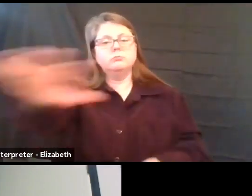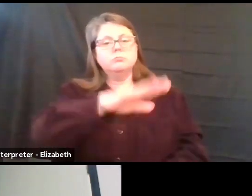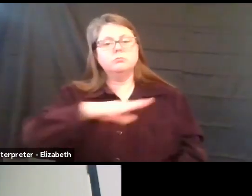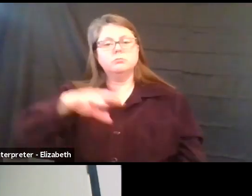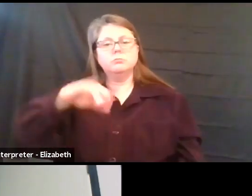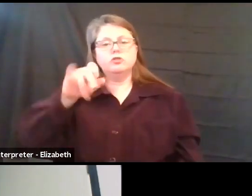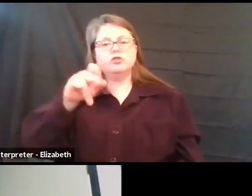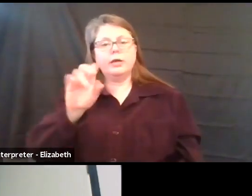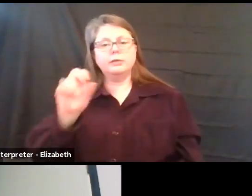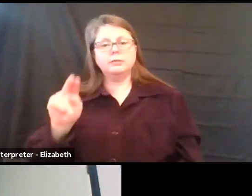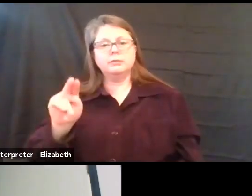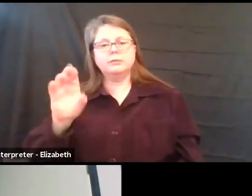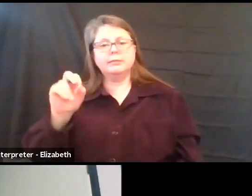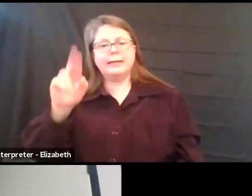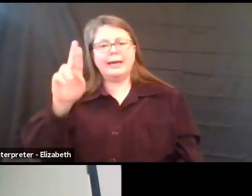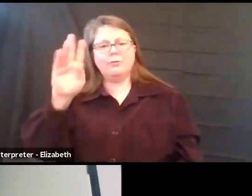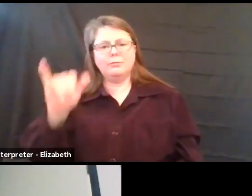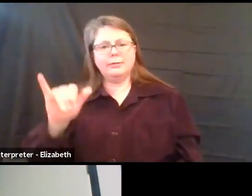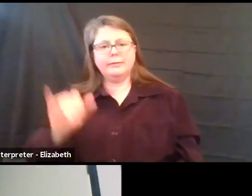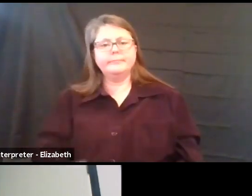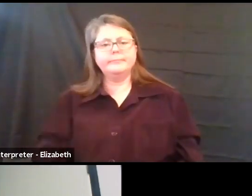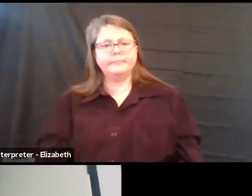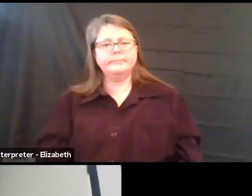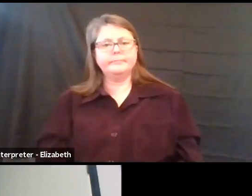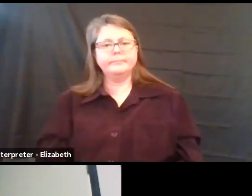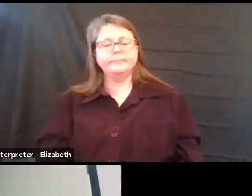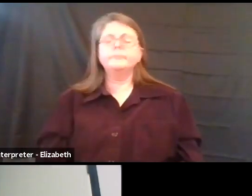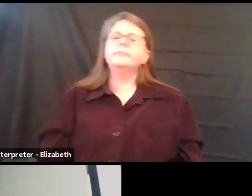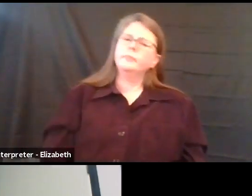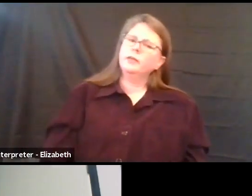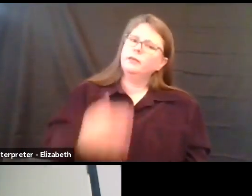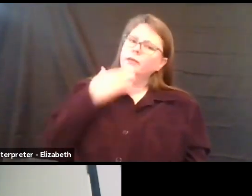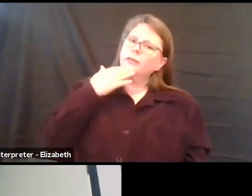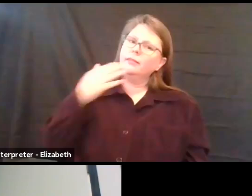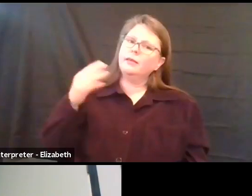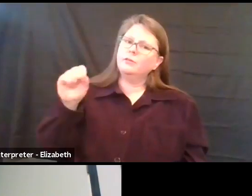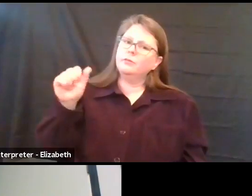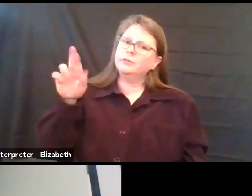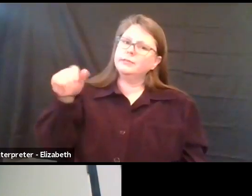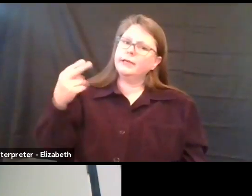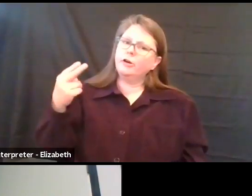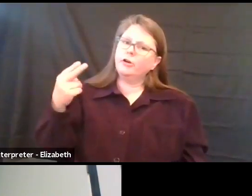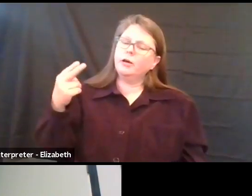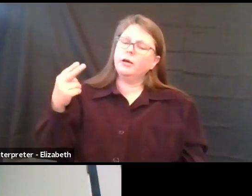Thank you, Sarah. I have a few follow-up questions that I think may reflect questions that are